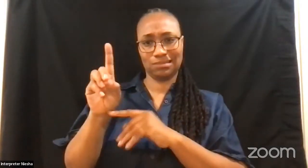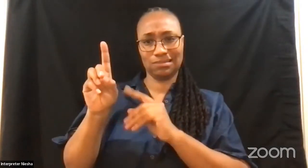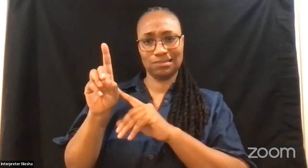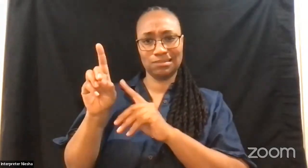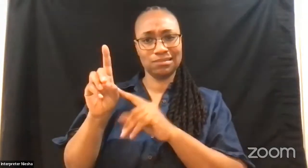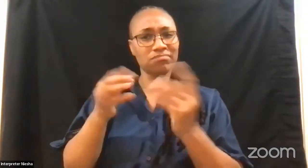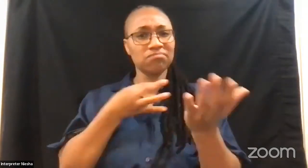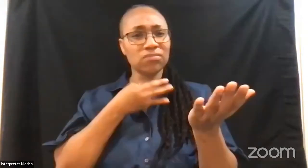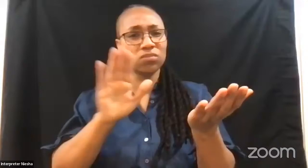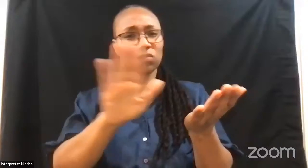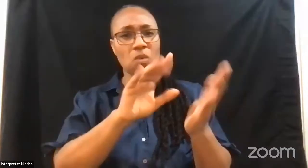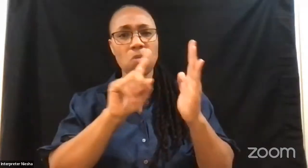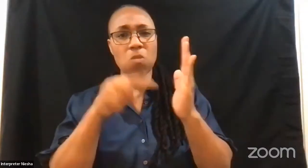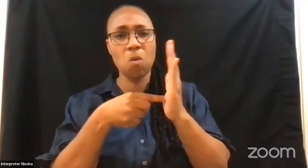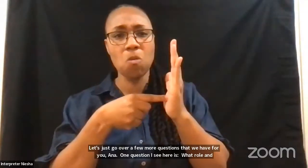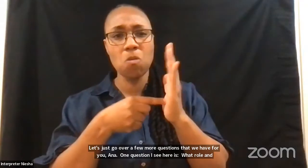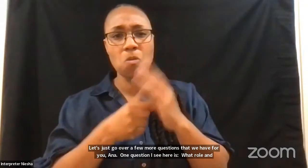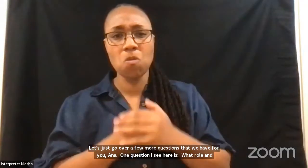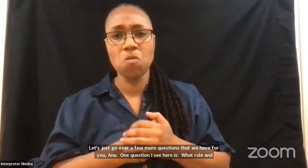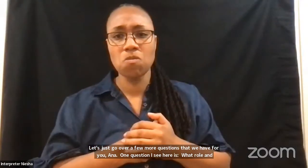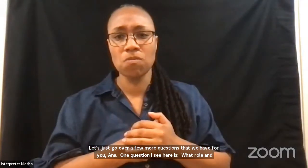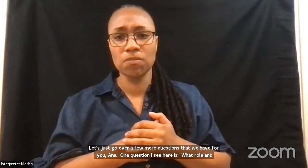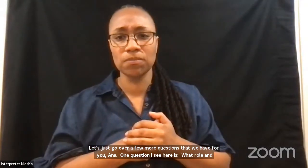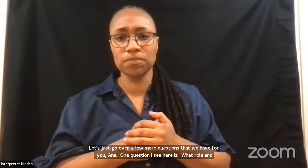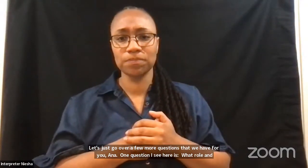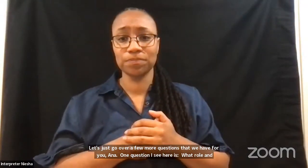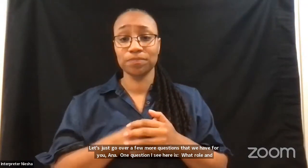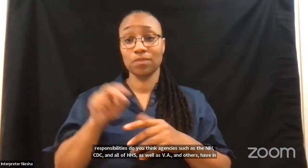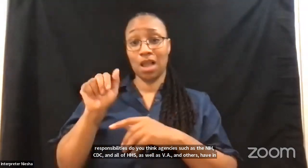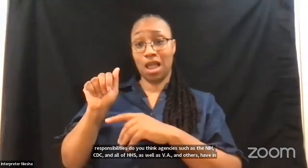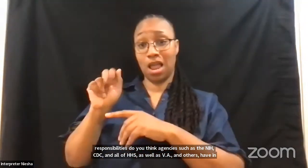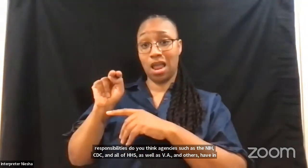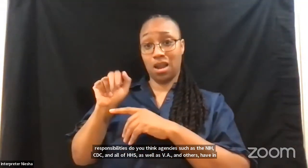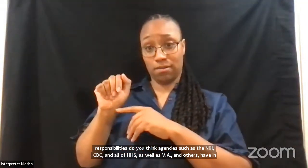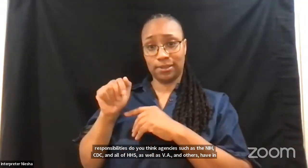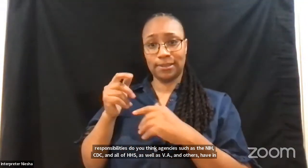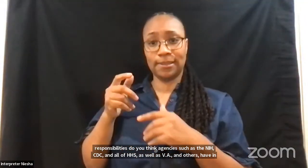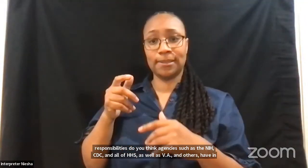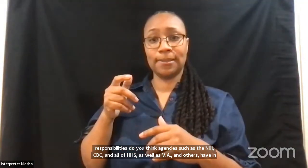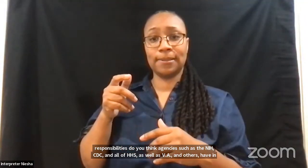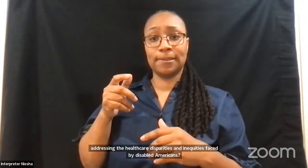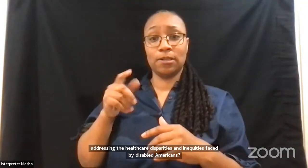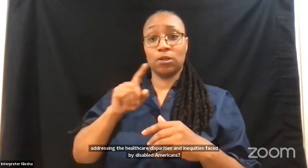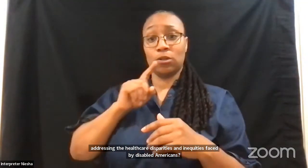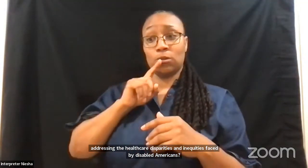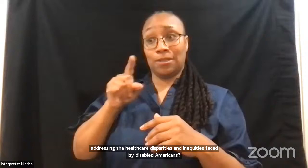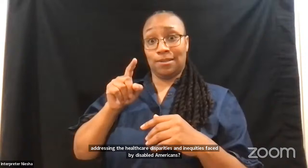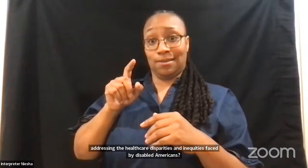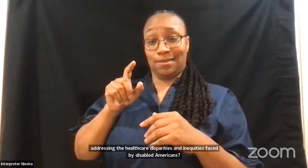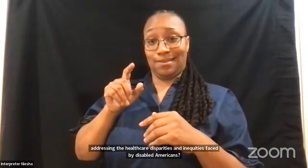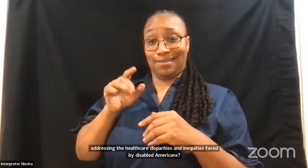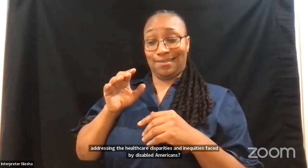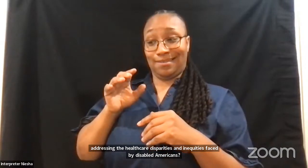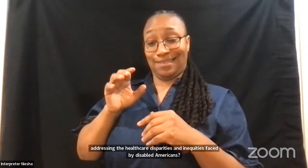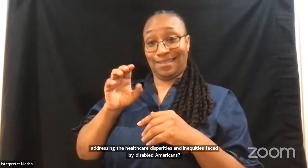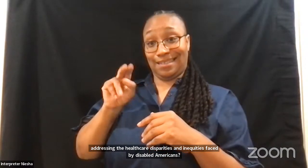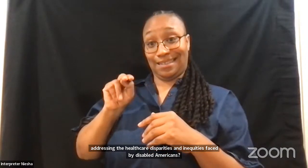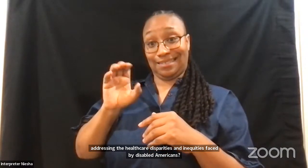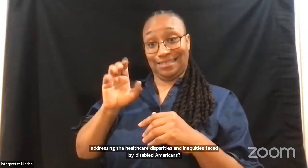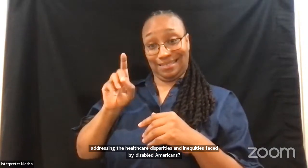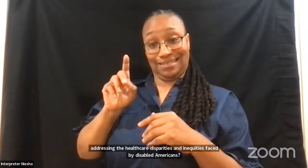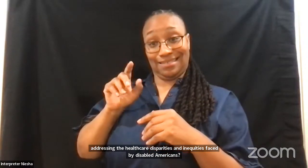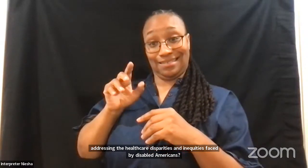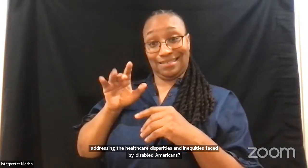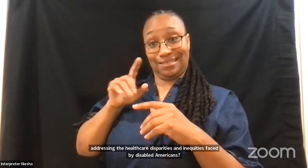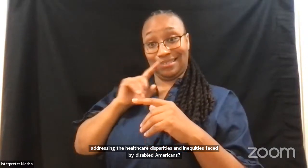Well, our NCD's position has been that each of the agencies have an obligation